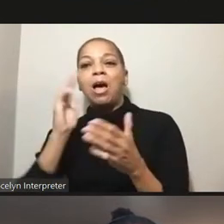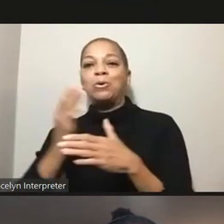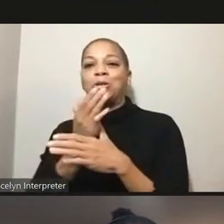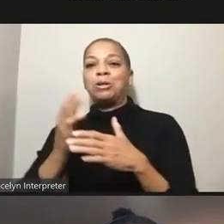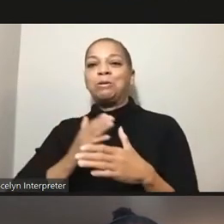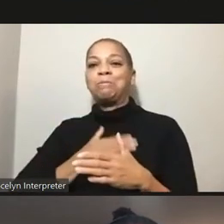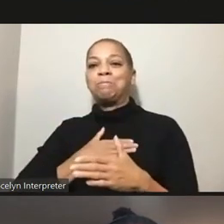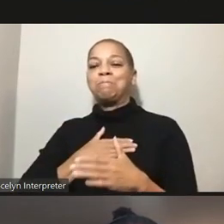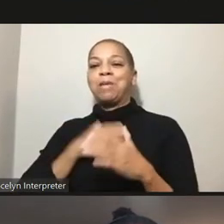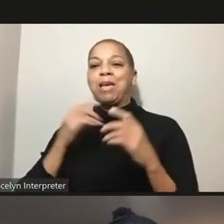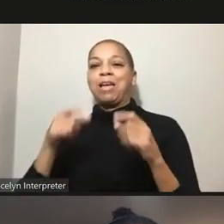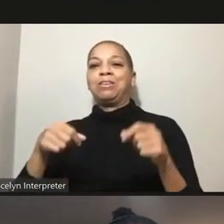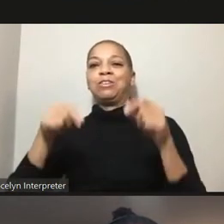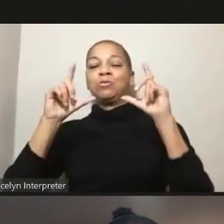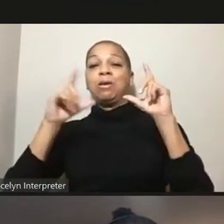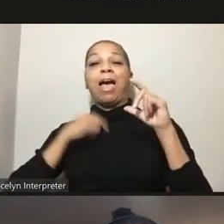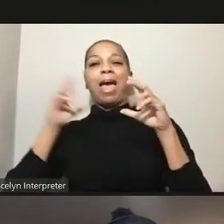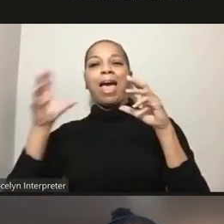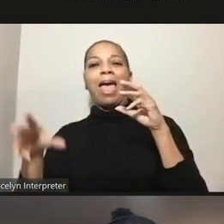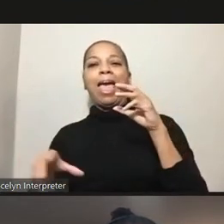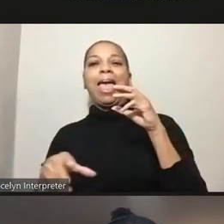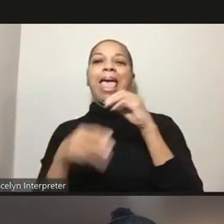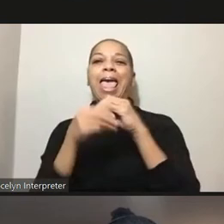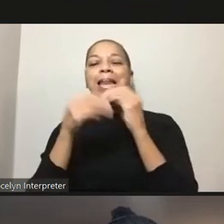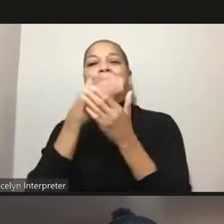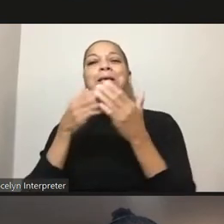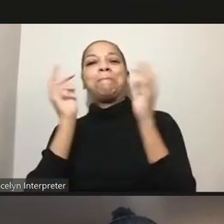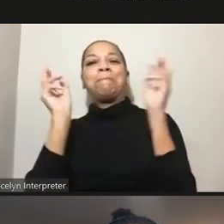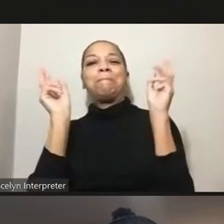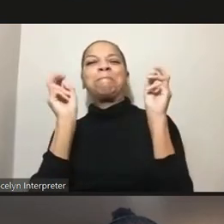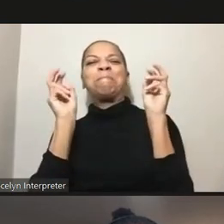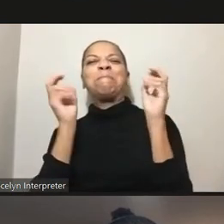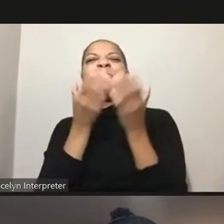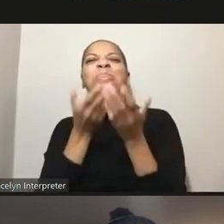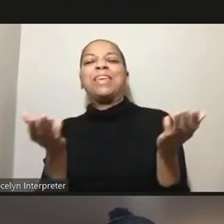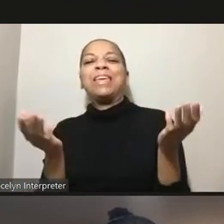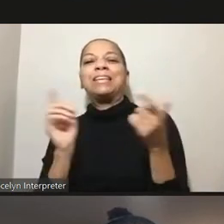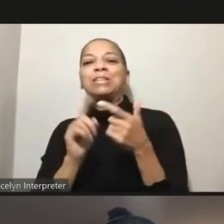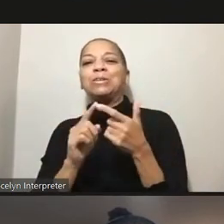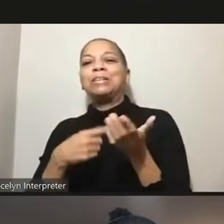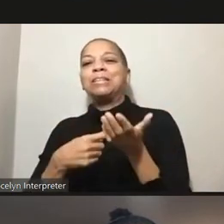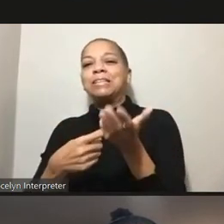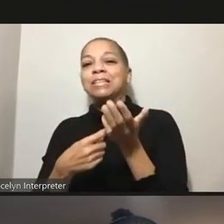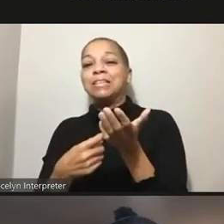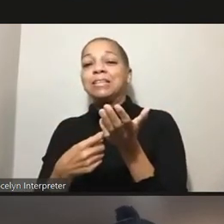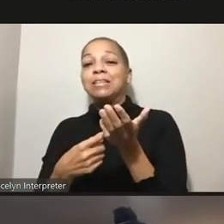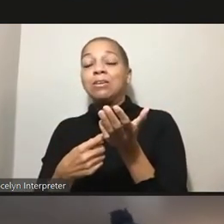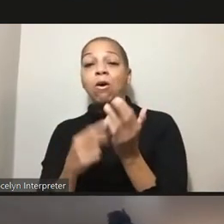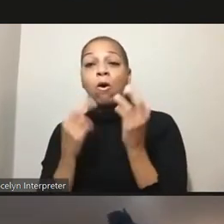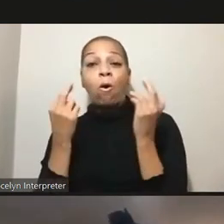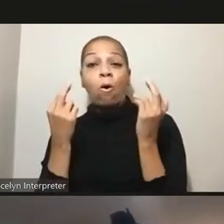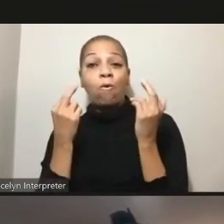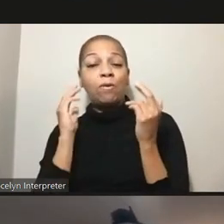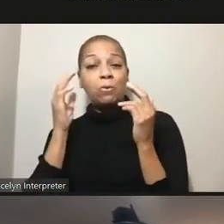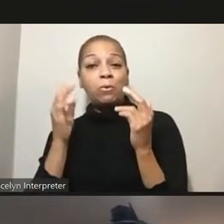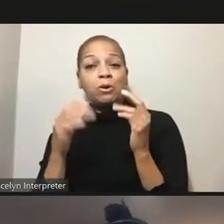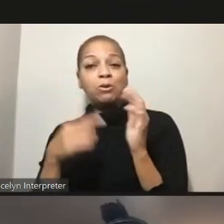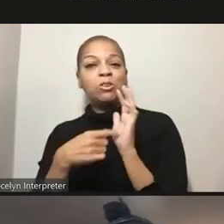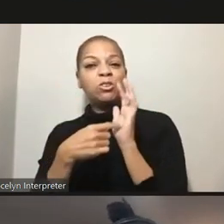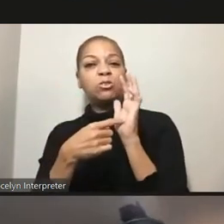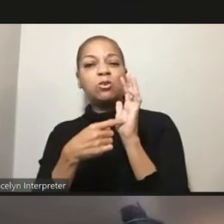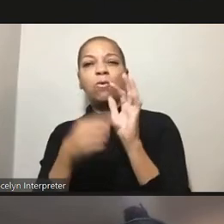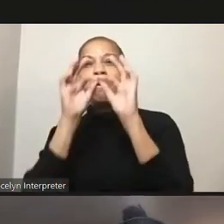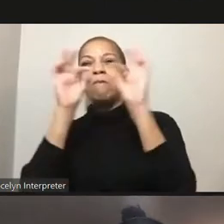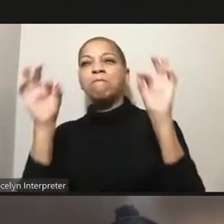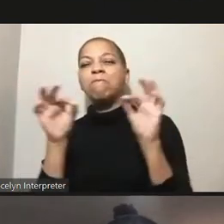I added some things to the talk that's going to occur that will hopefully act as a framing device